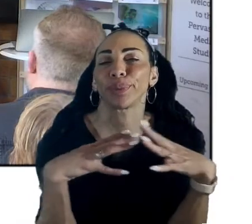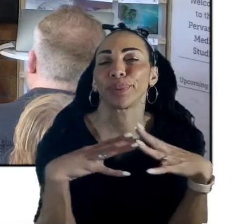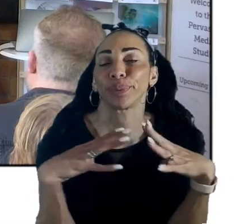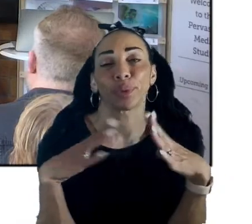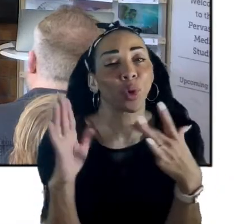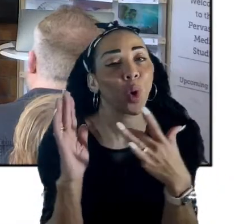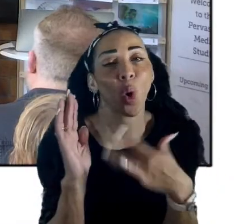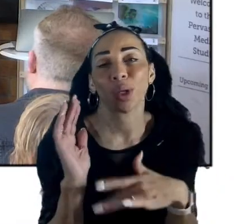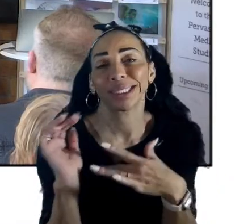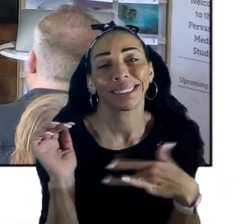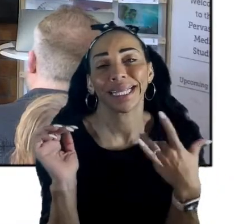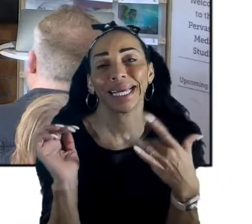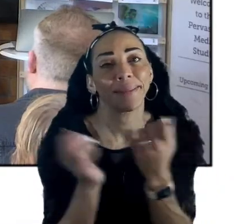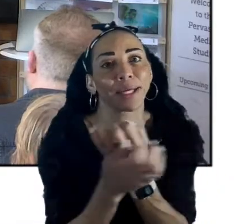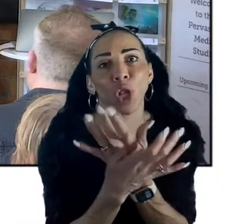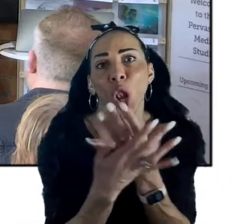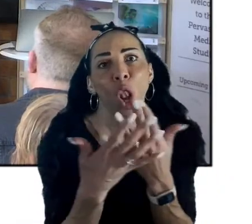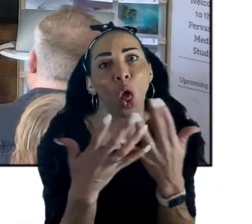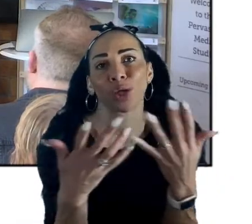too many beanbags.